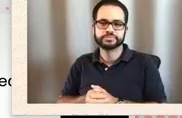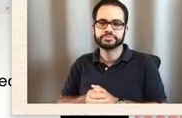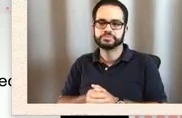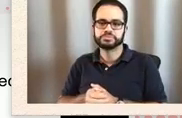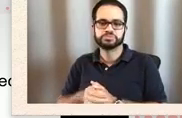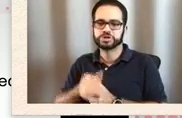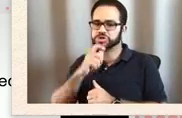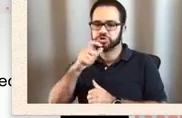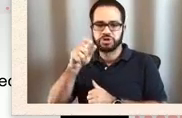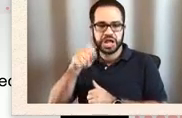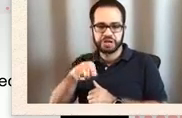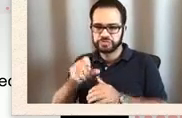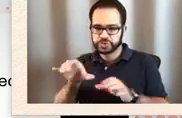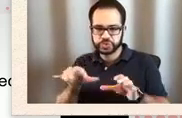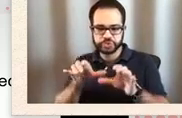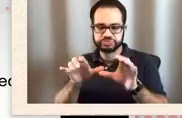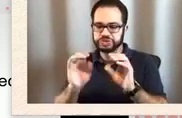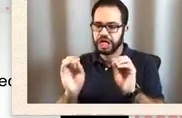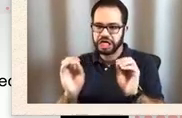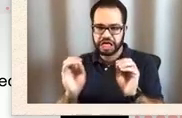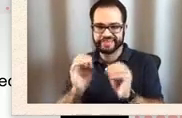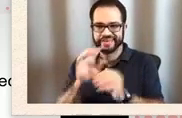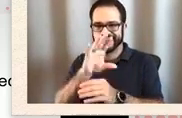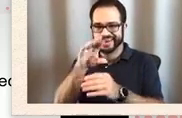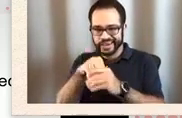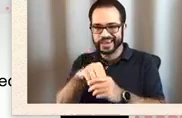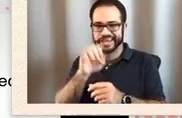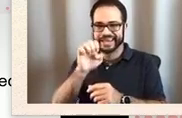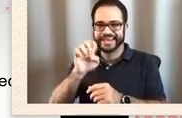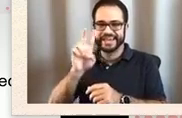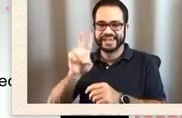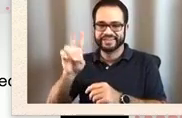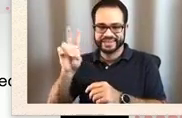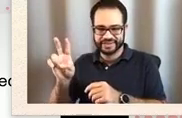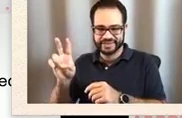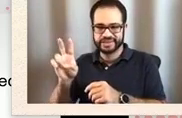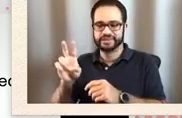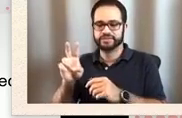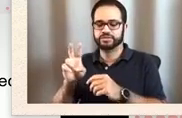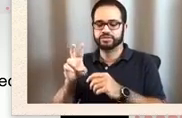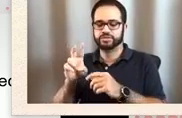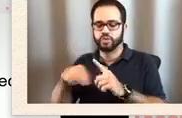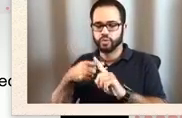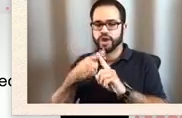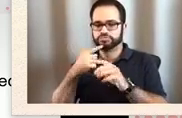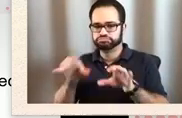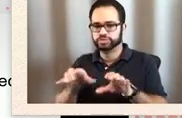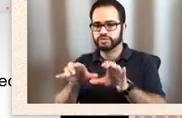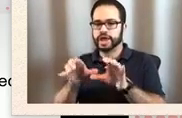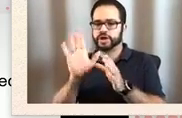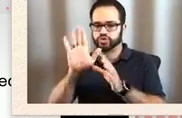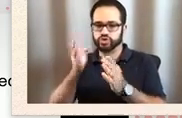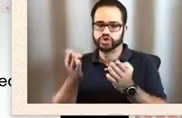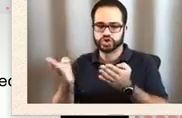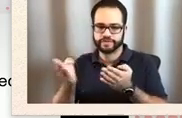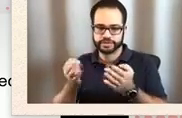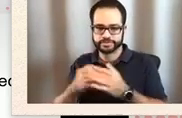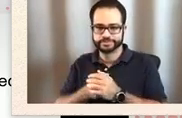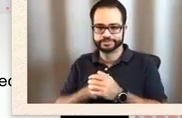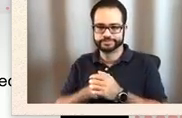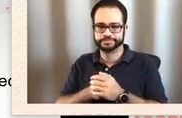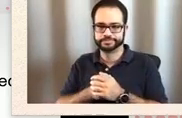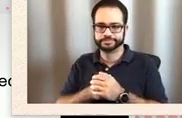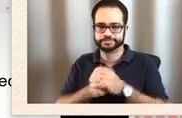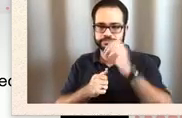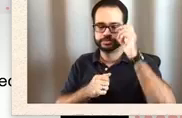do actively in the EVV mobile site while they're actually providing your service. They do have